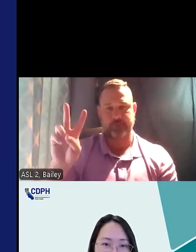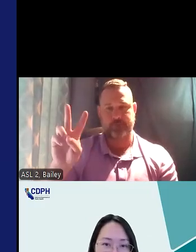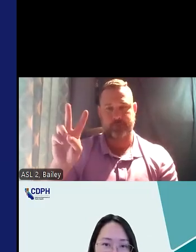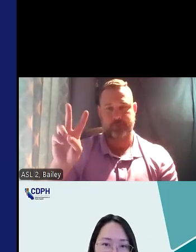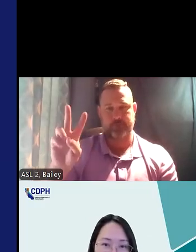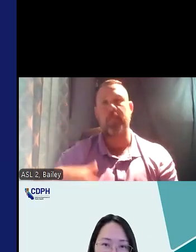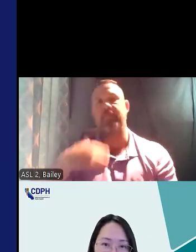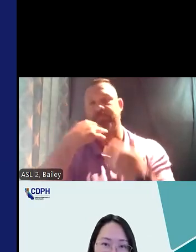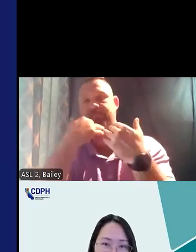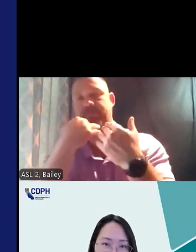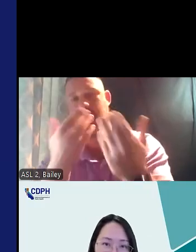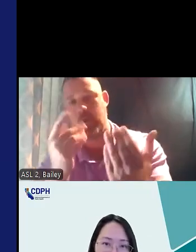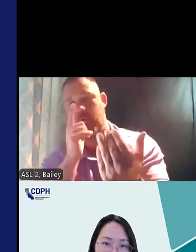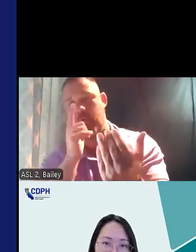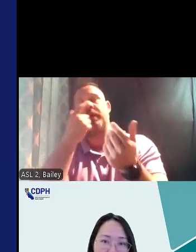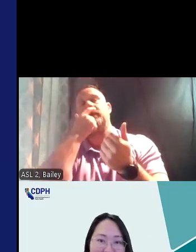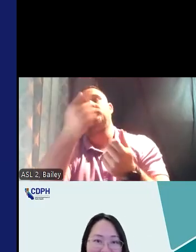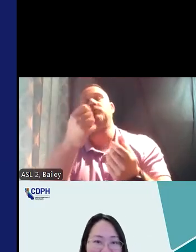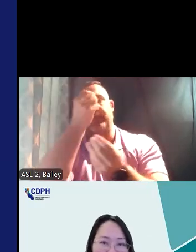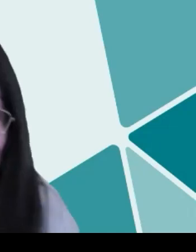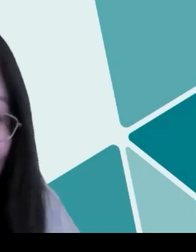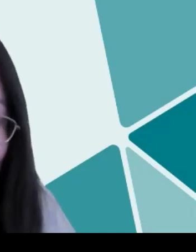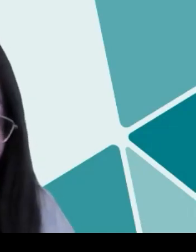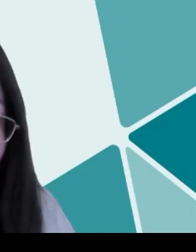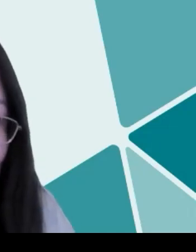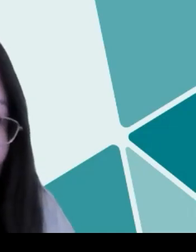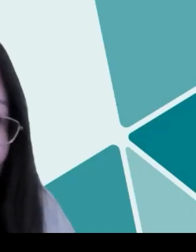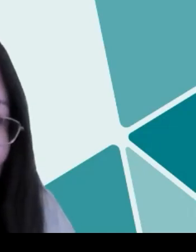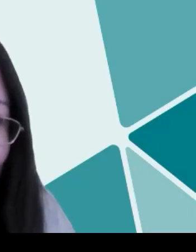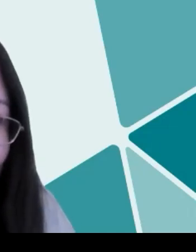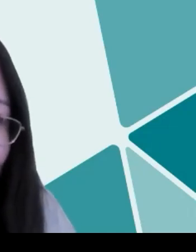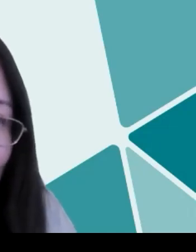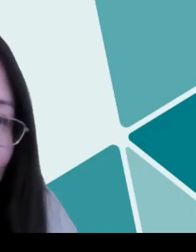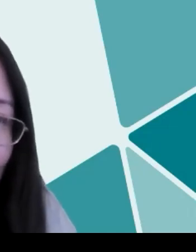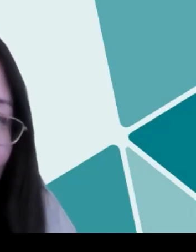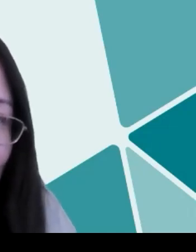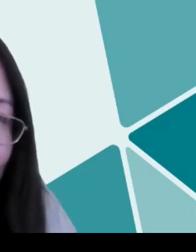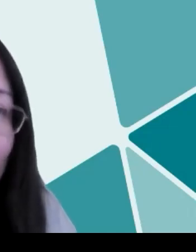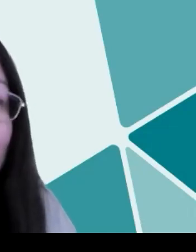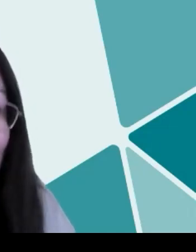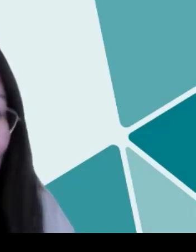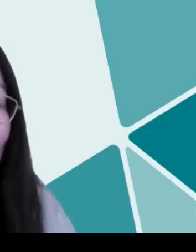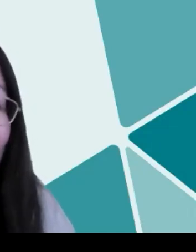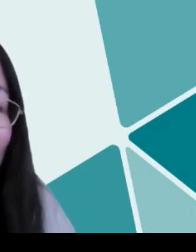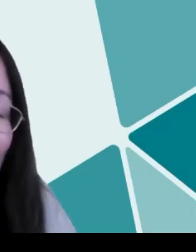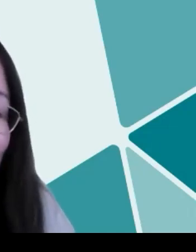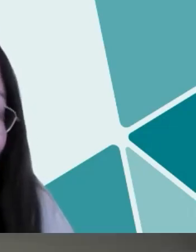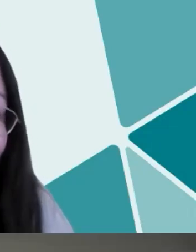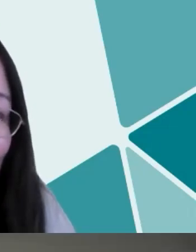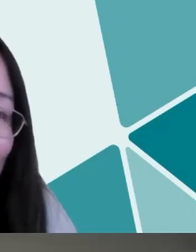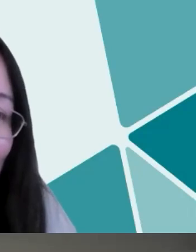Thanks so much for all the interesting information and progress you're making. And I think you're in a new position, so welcome to